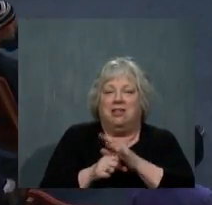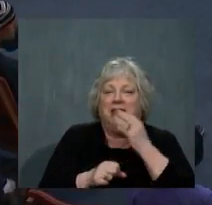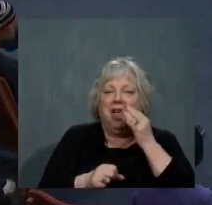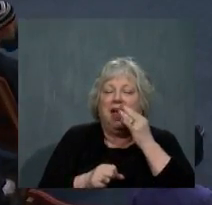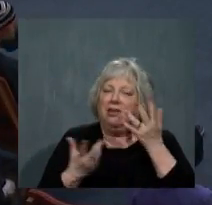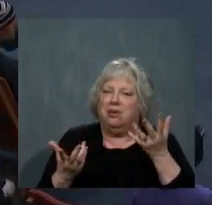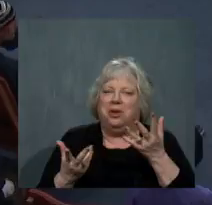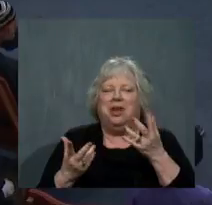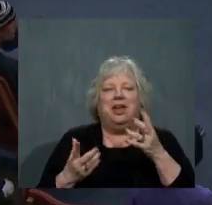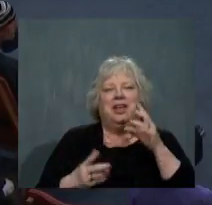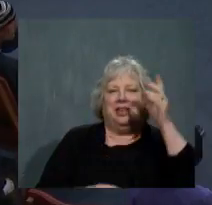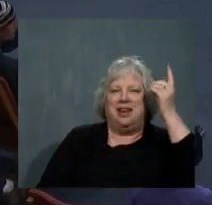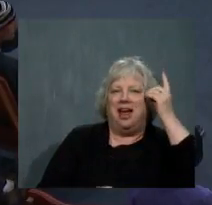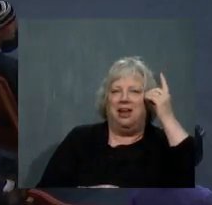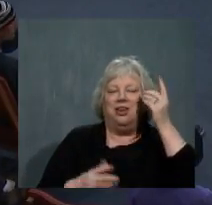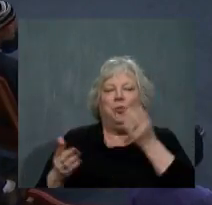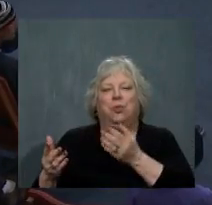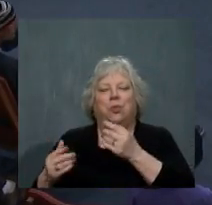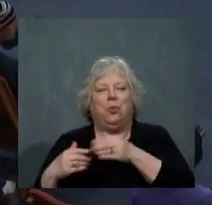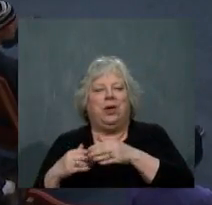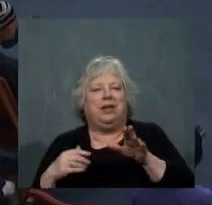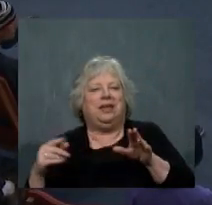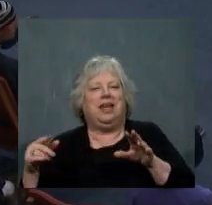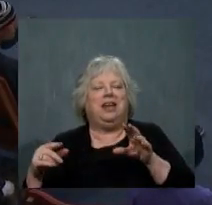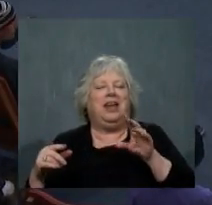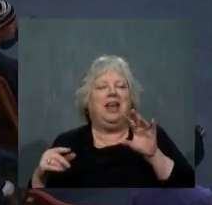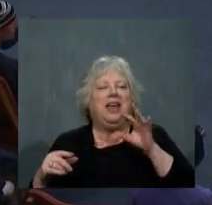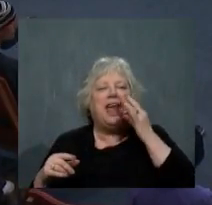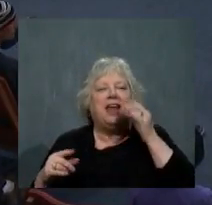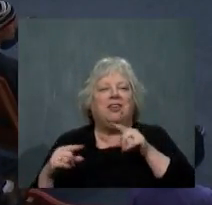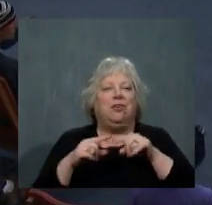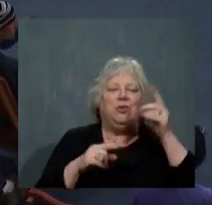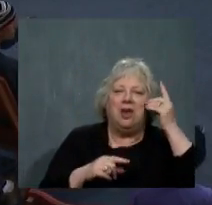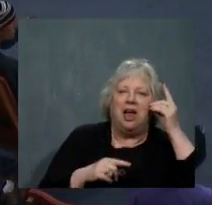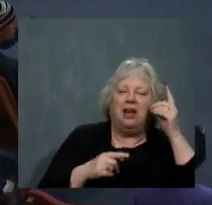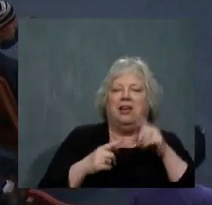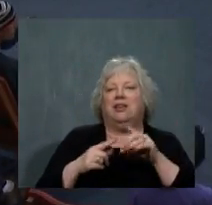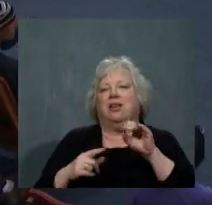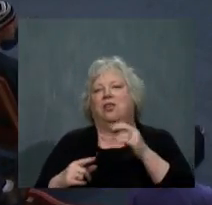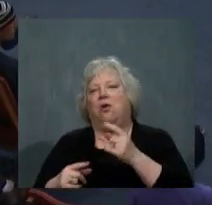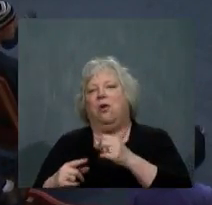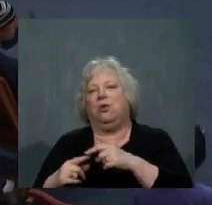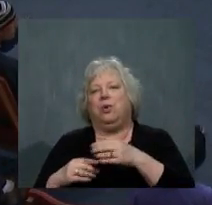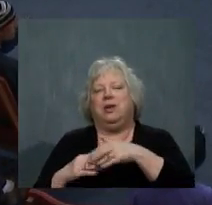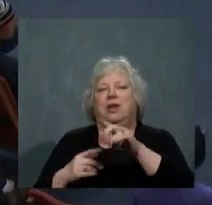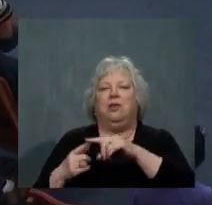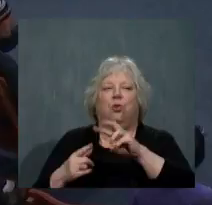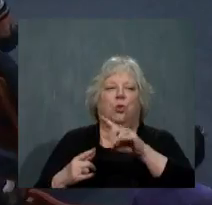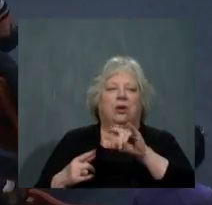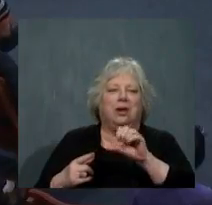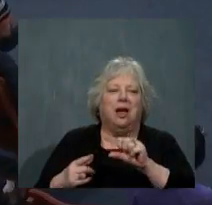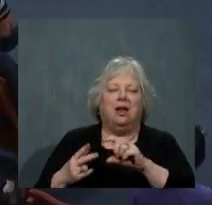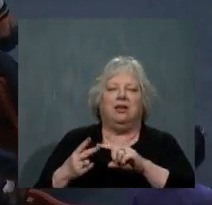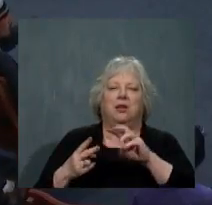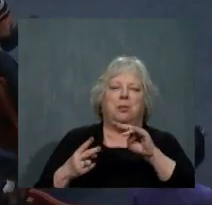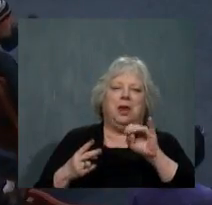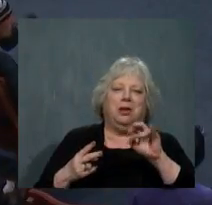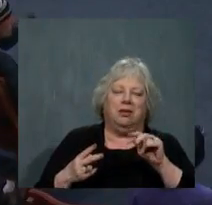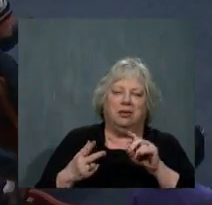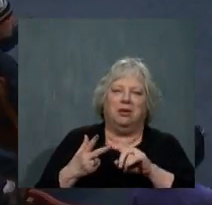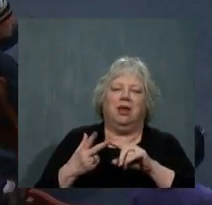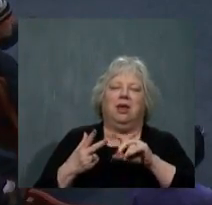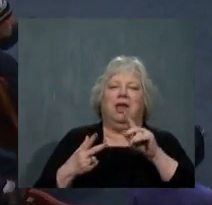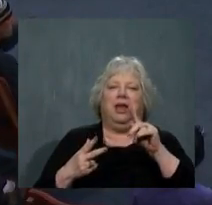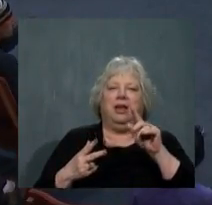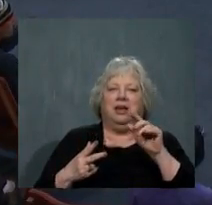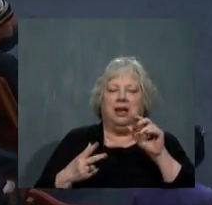Dallas. We also send dogs to Wisconsin, Michigan, Minnesota, and Kansas. So if you want to go to an early meeting,